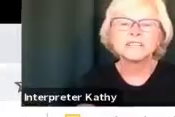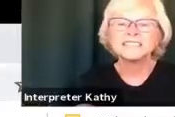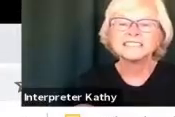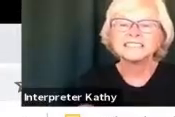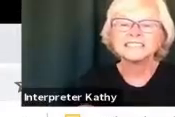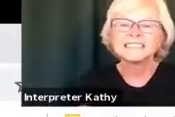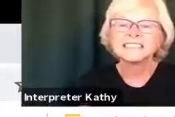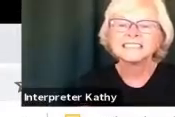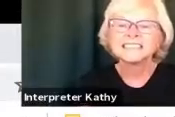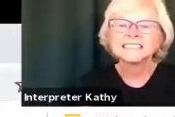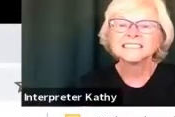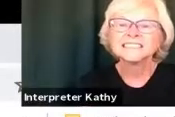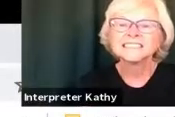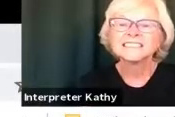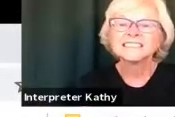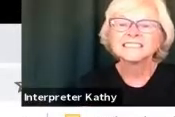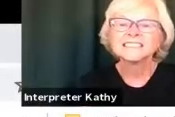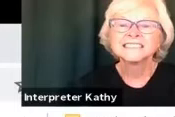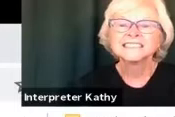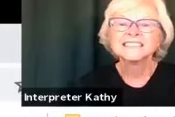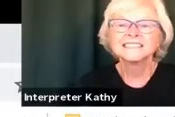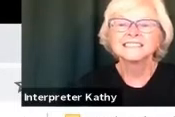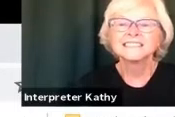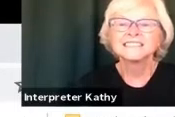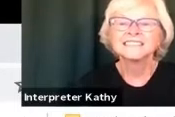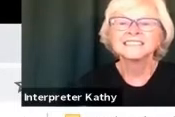Yes, I would. Okay.